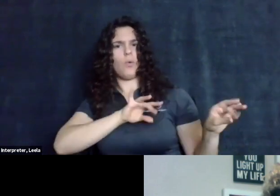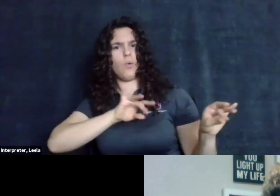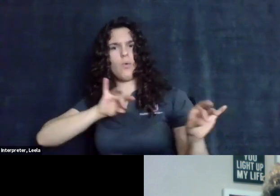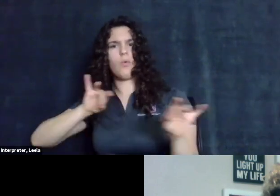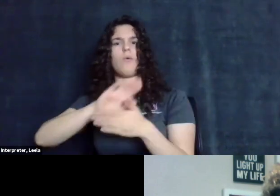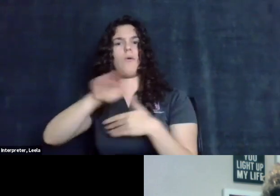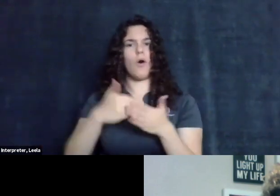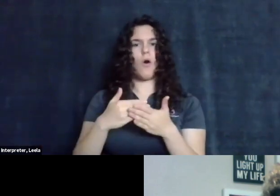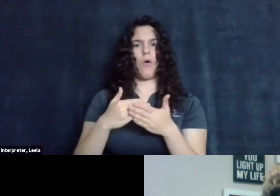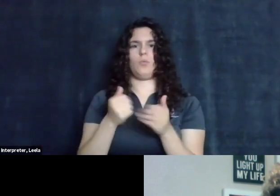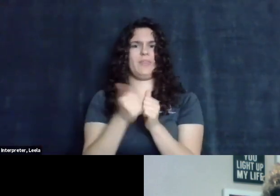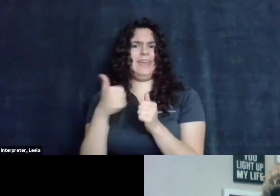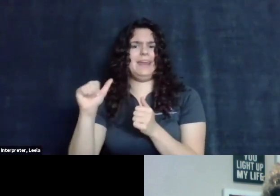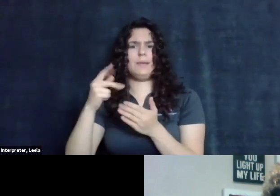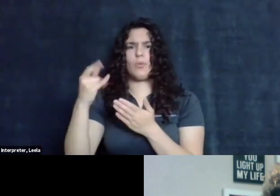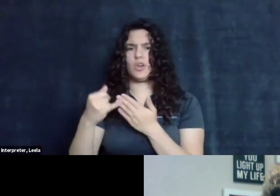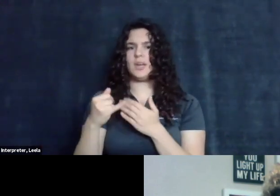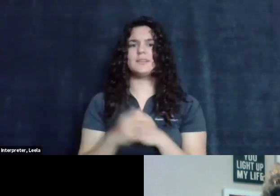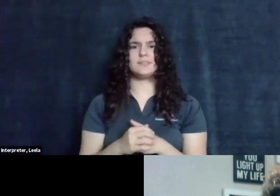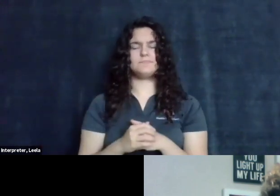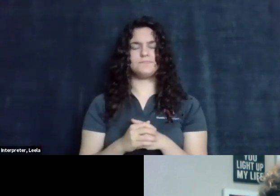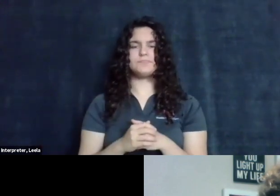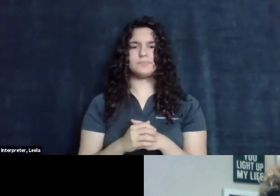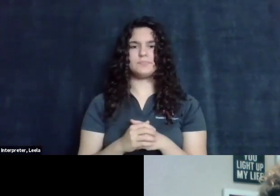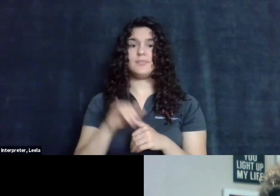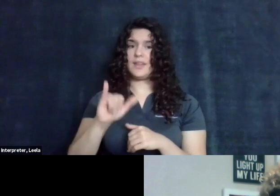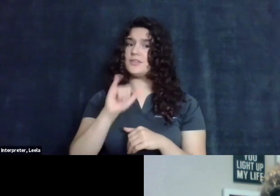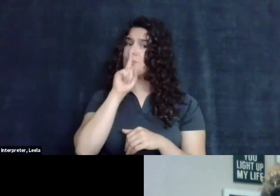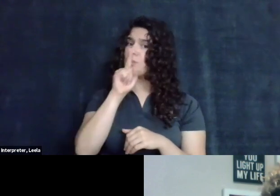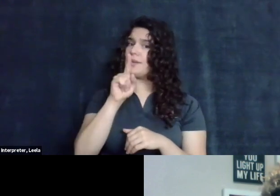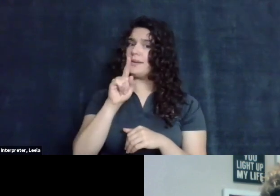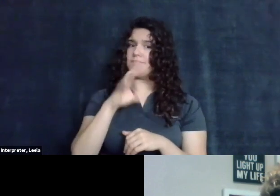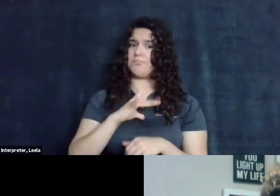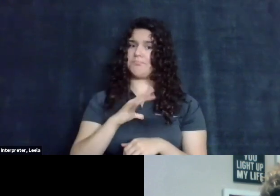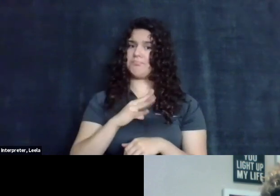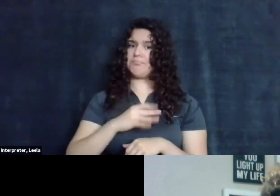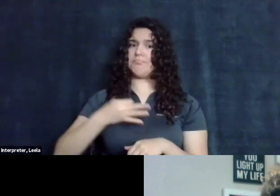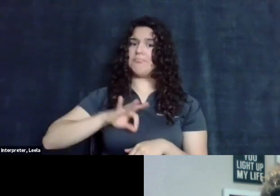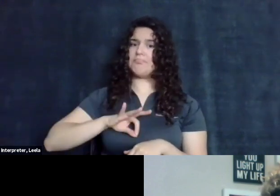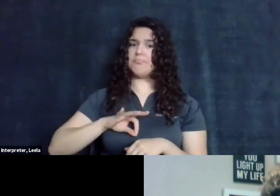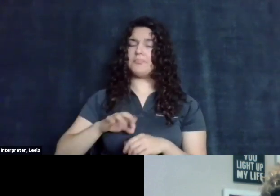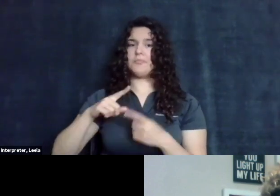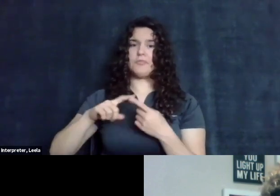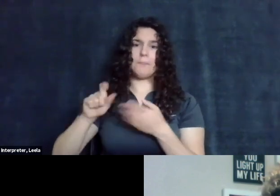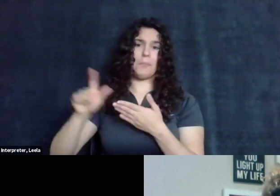project, etc. So this is a big advantage, I think, at Lamar.